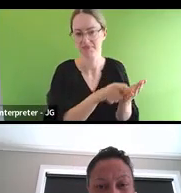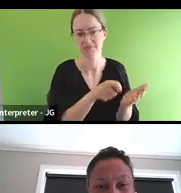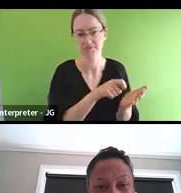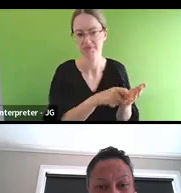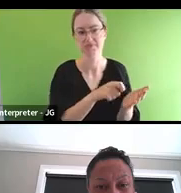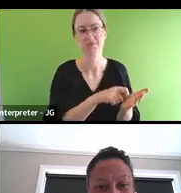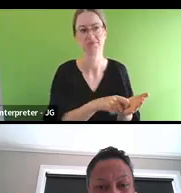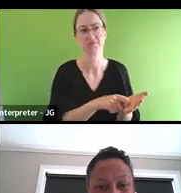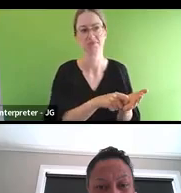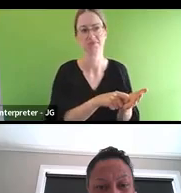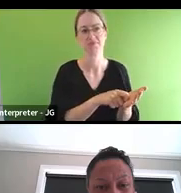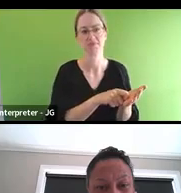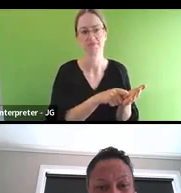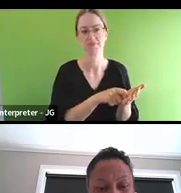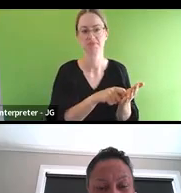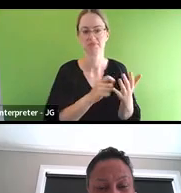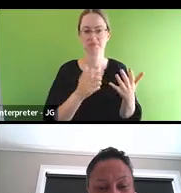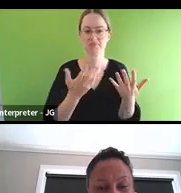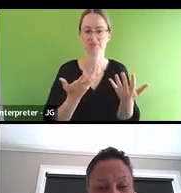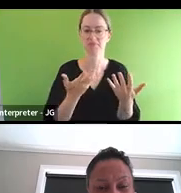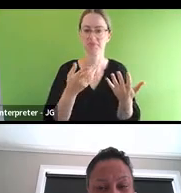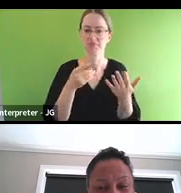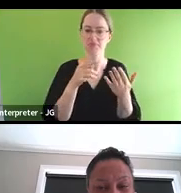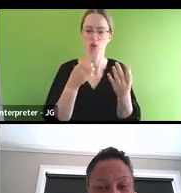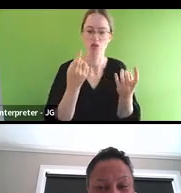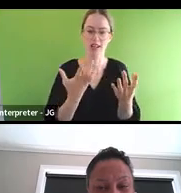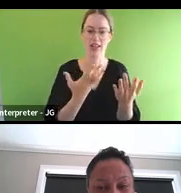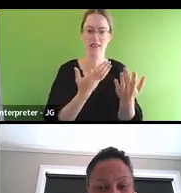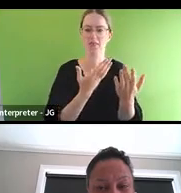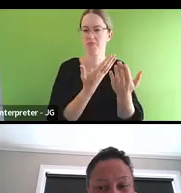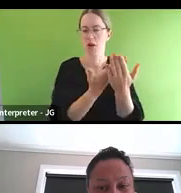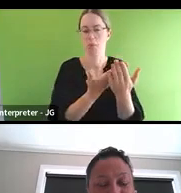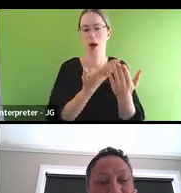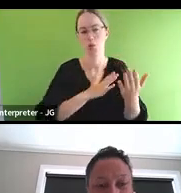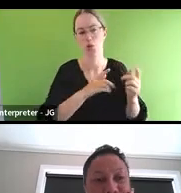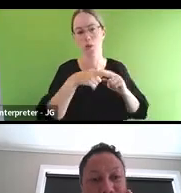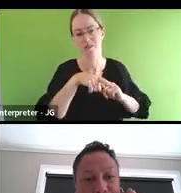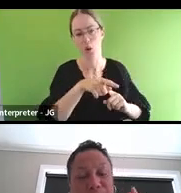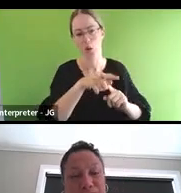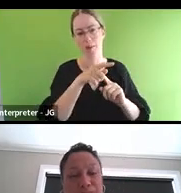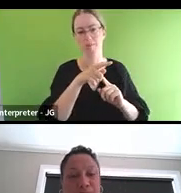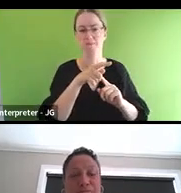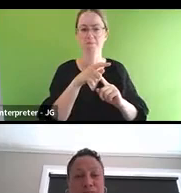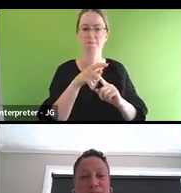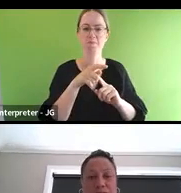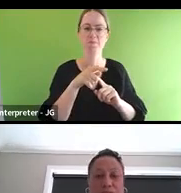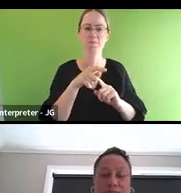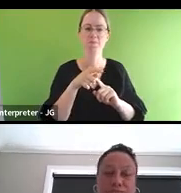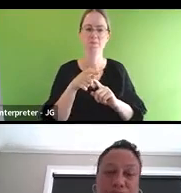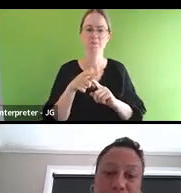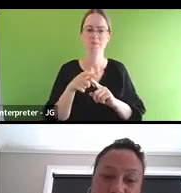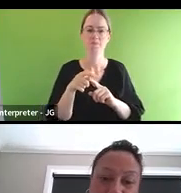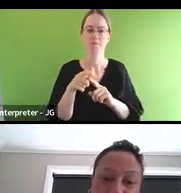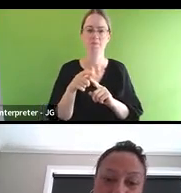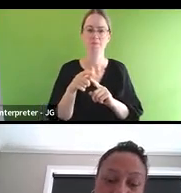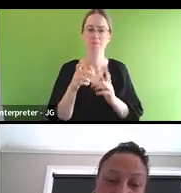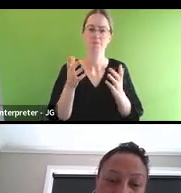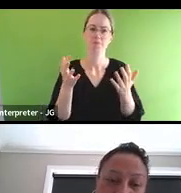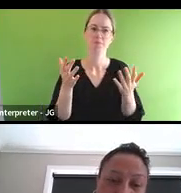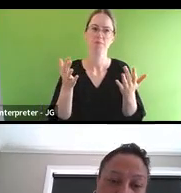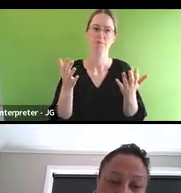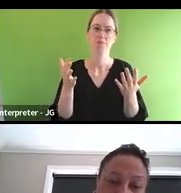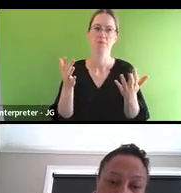yeah, I presented it mostly in writing, and I just really wanted to follow it up in the sense of